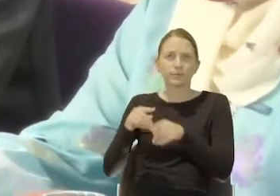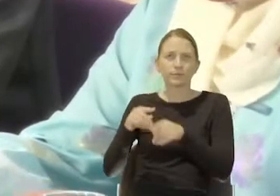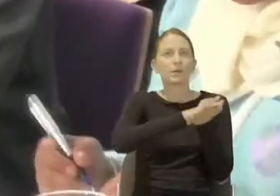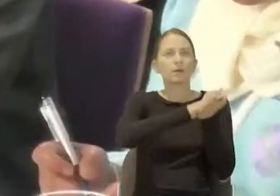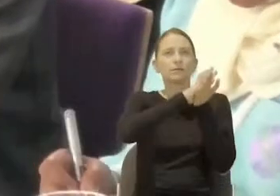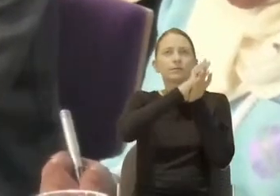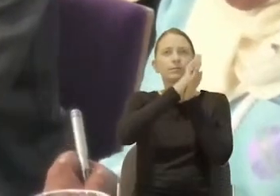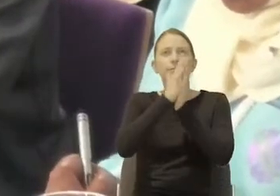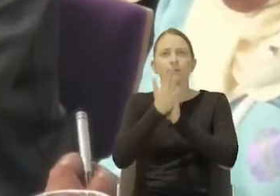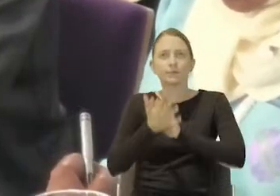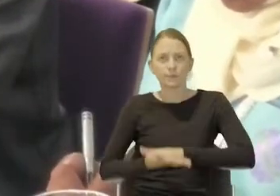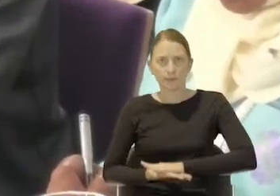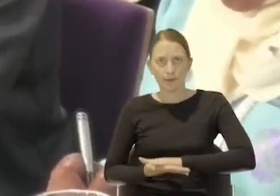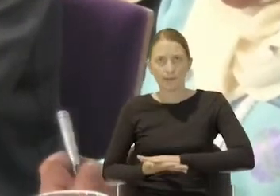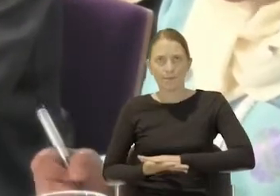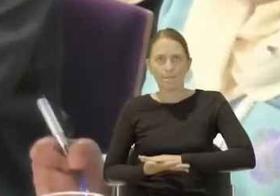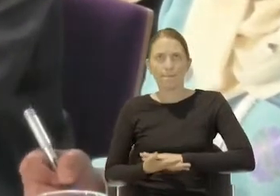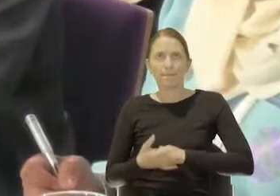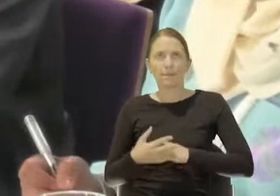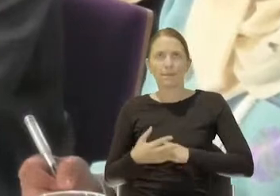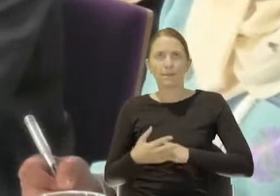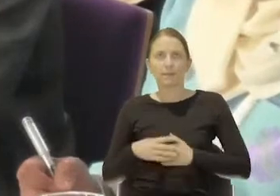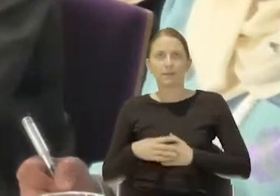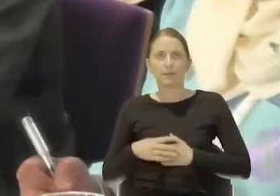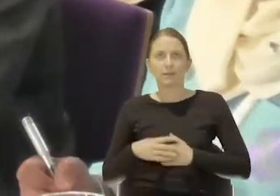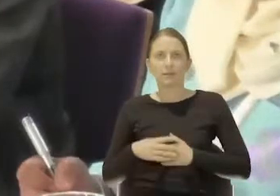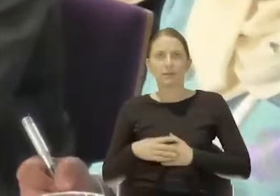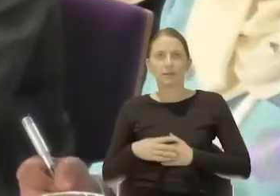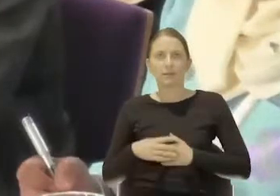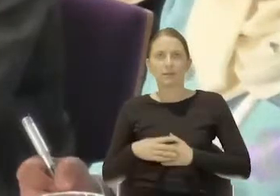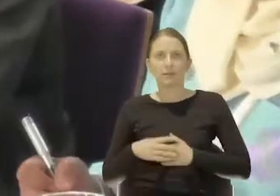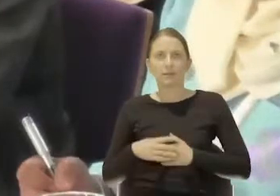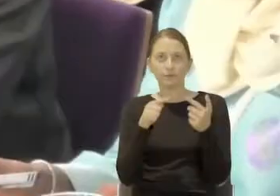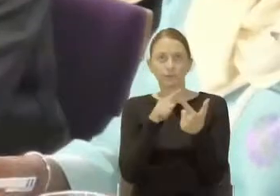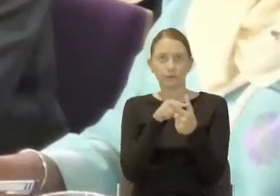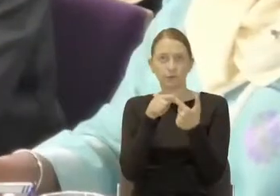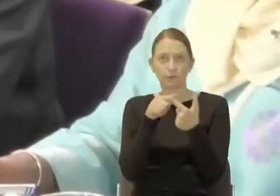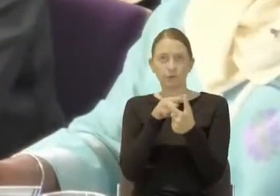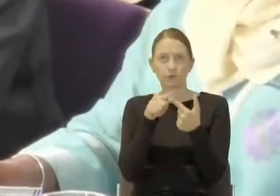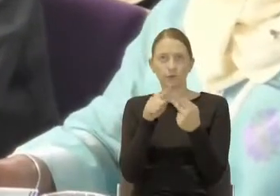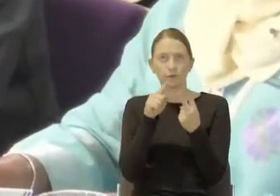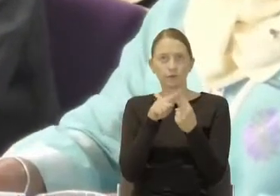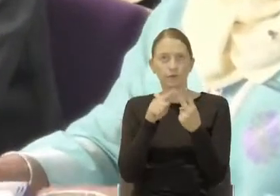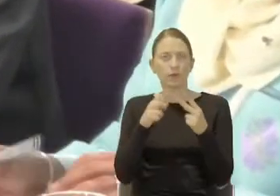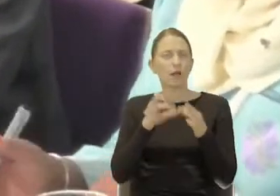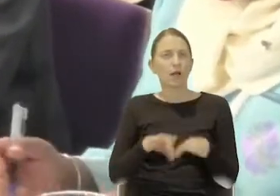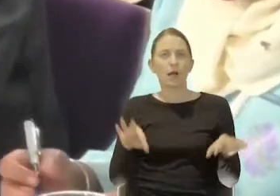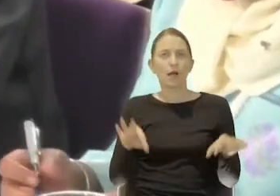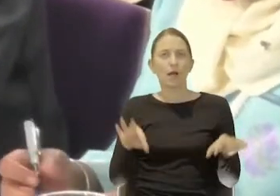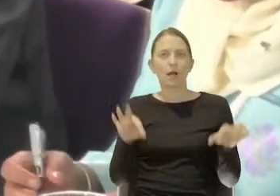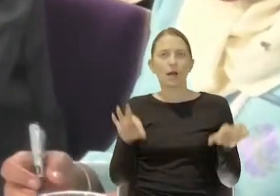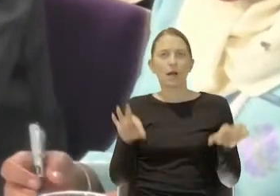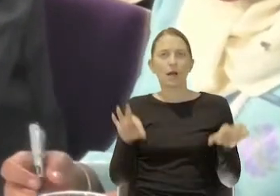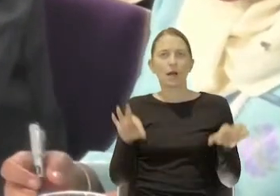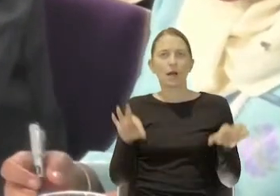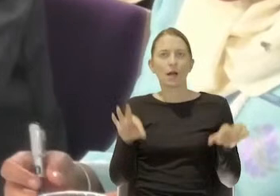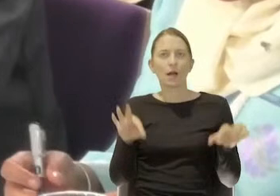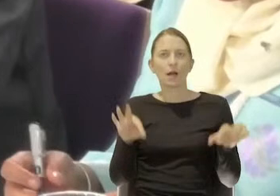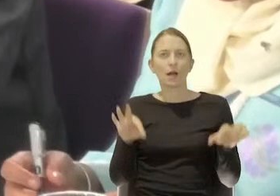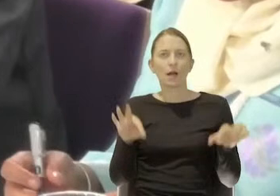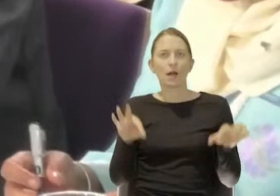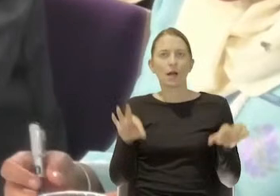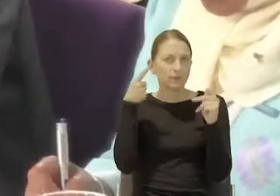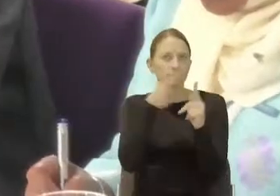I have prioritized through my tenure as president of Ecosoc. So 1 week later,